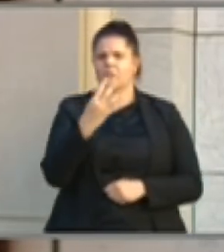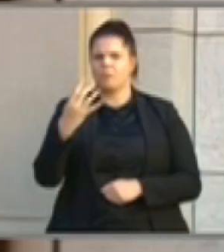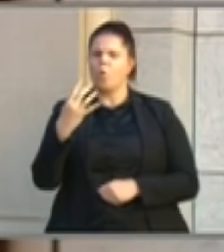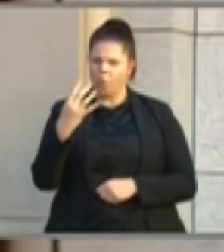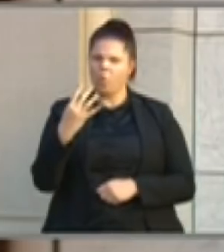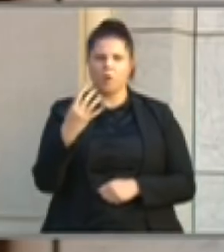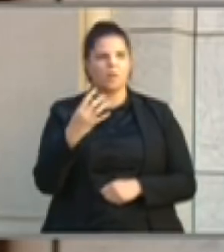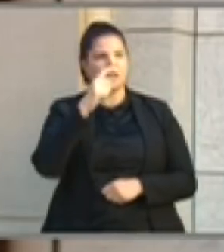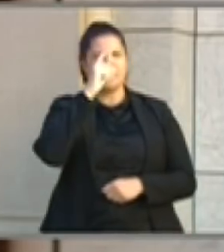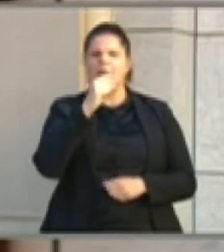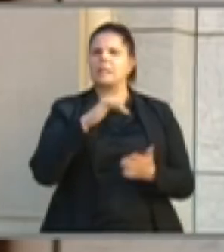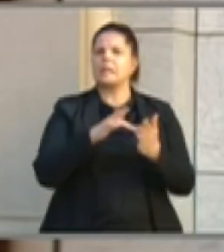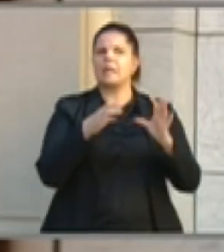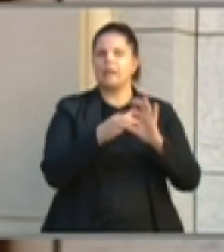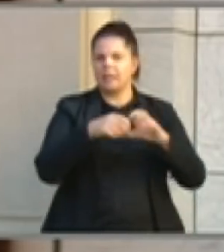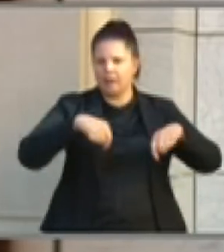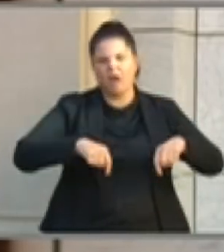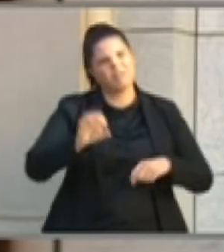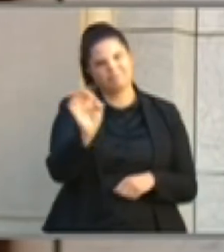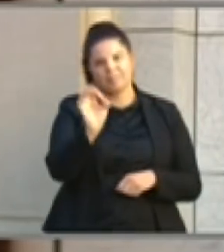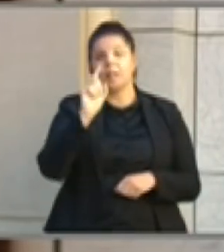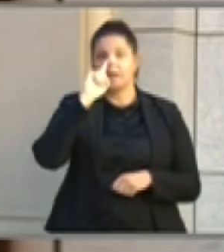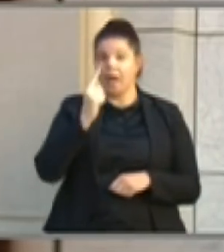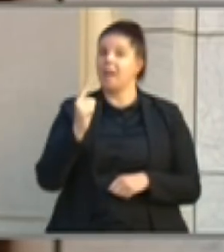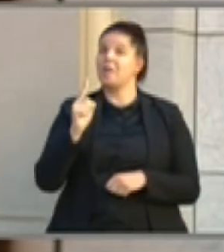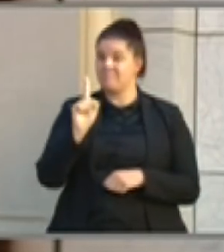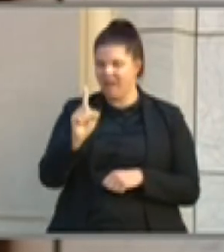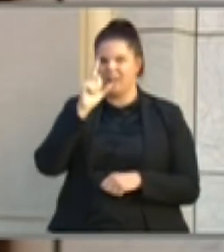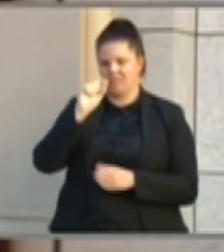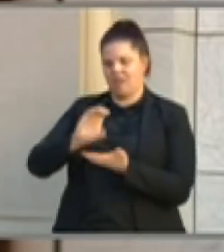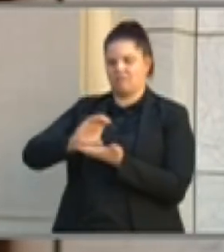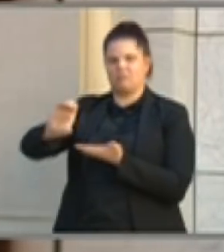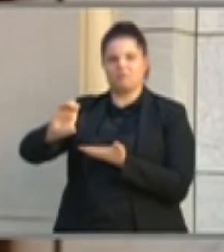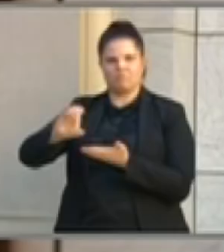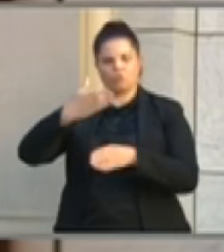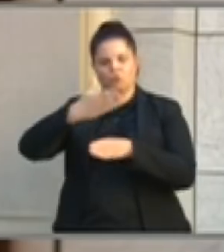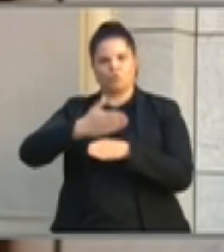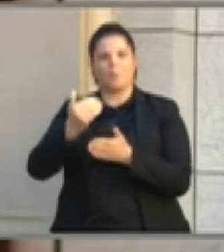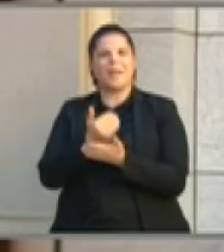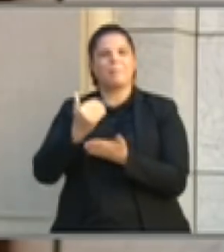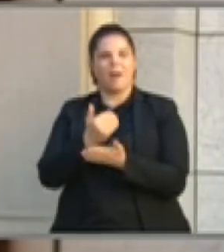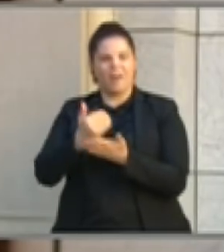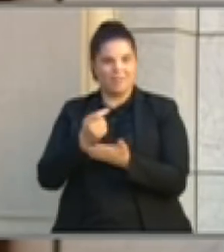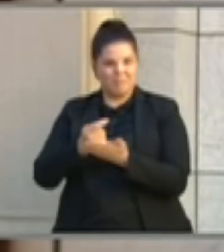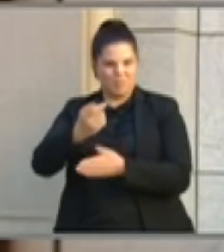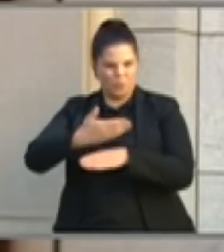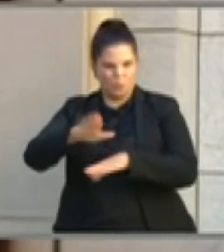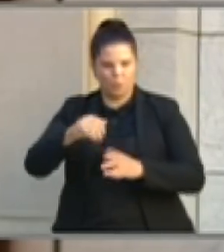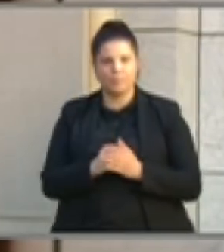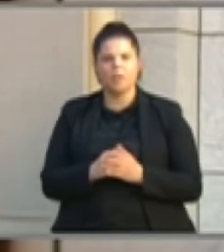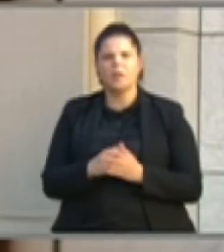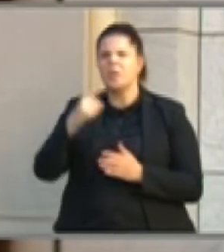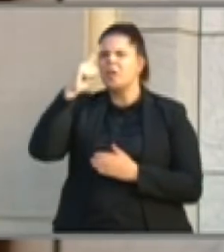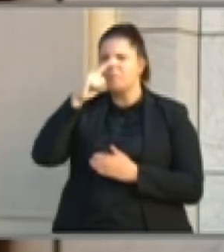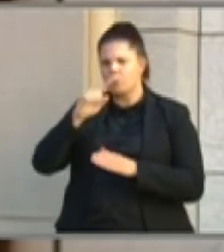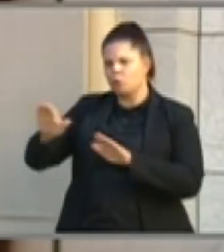system, but they are getting access to this job keeper payment. The reason for that is we have New Zealanders who've been making a life here, have been part